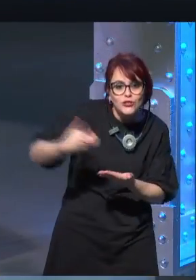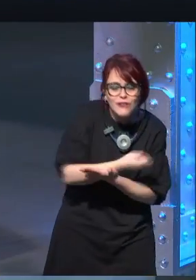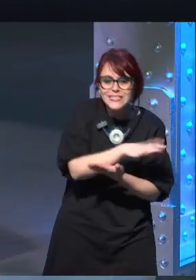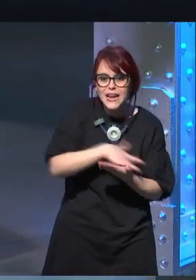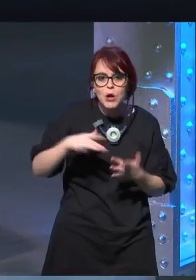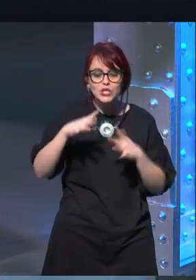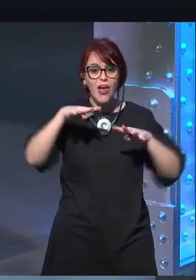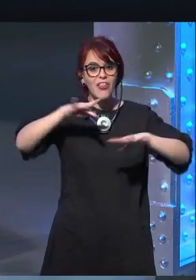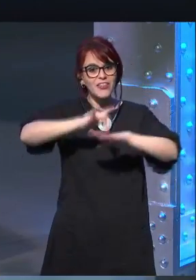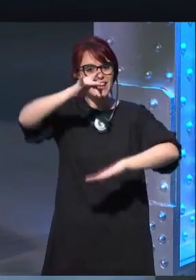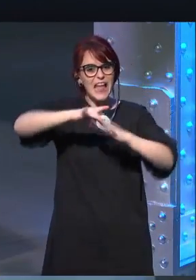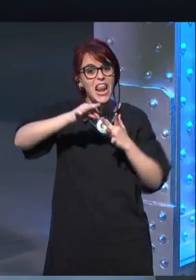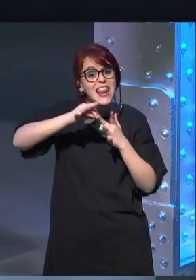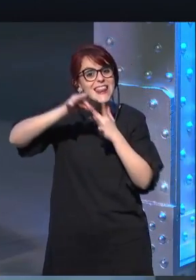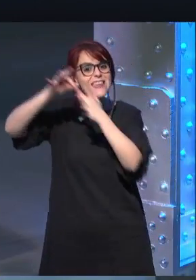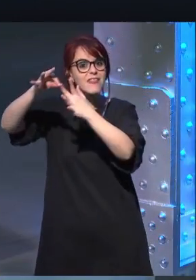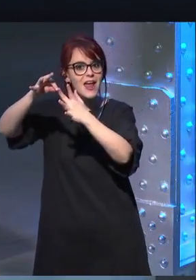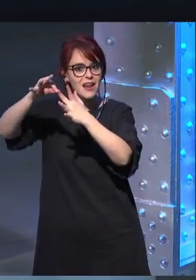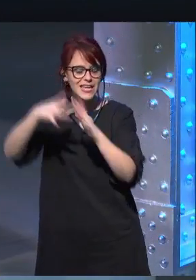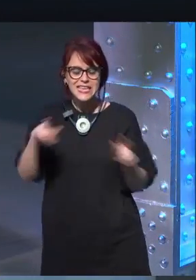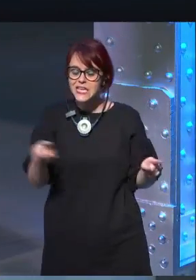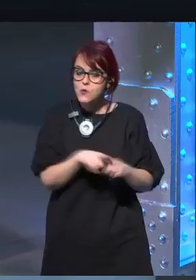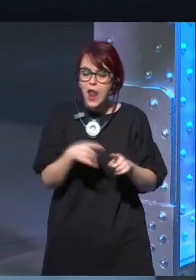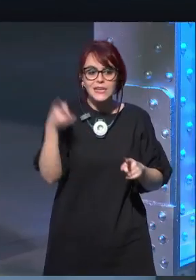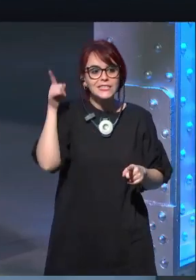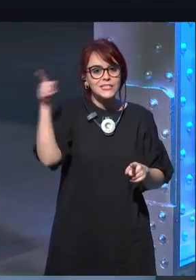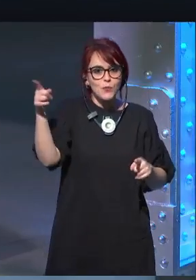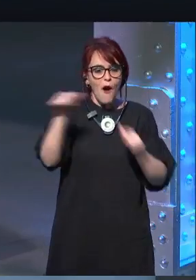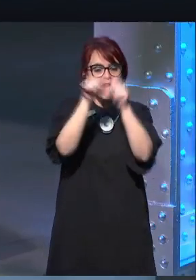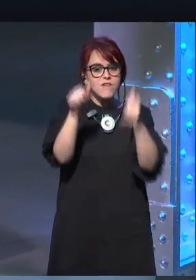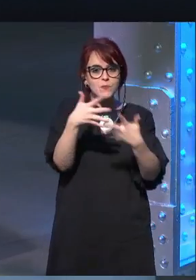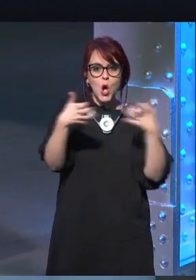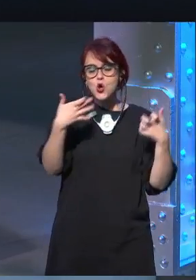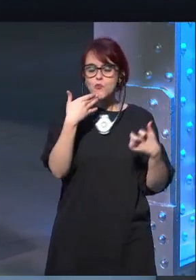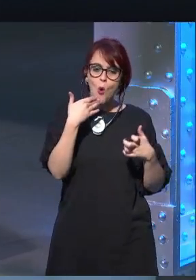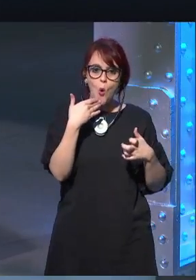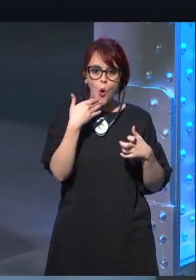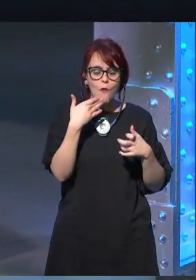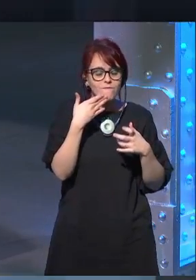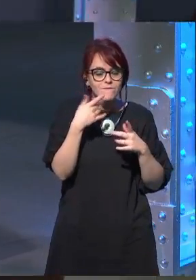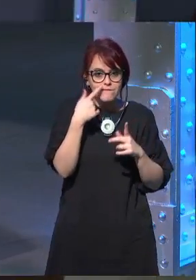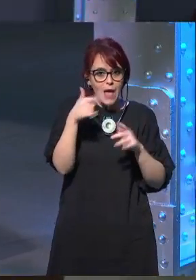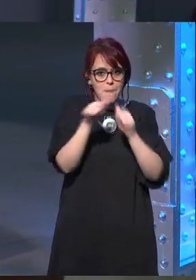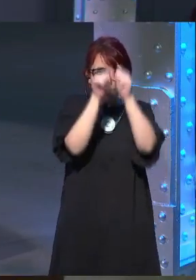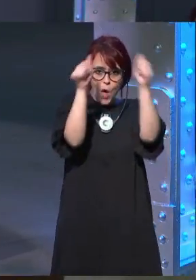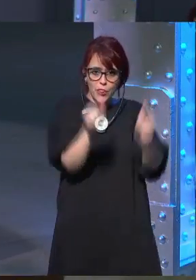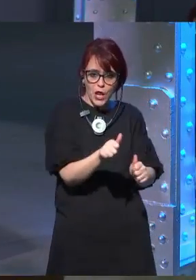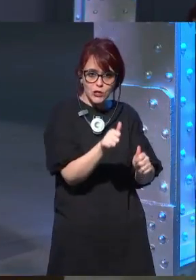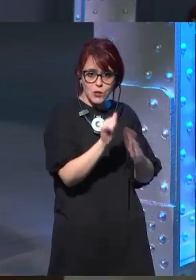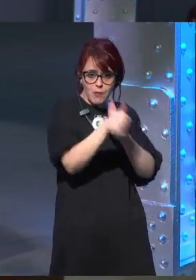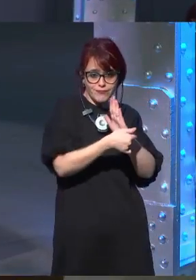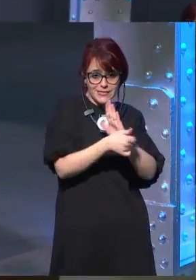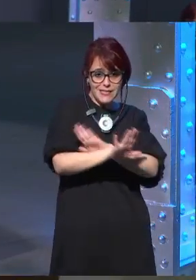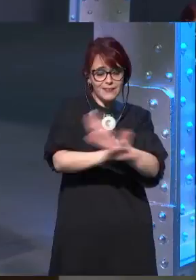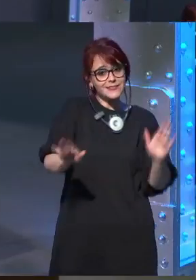Kool-Aid. We're not stepping up ourselves. And if we don't step up ourselves, we can't ask other people to do it. Okay? Thank you very much for your